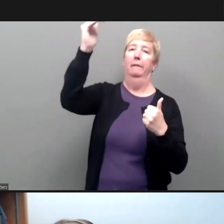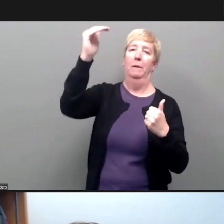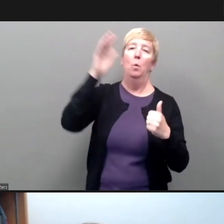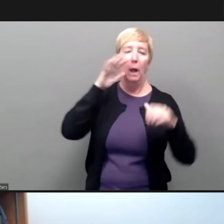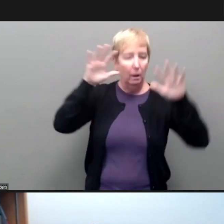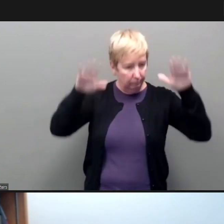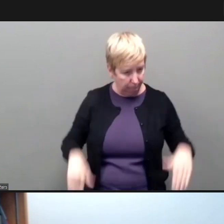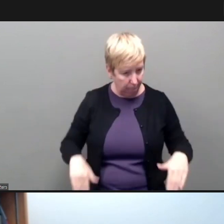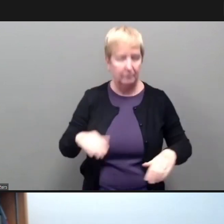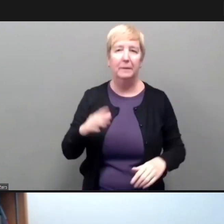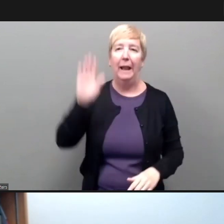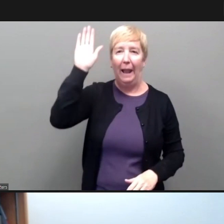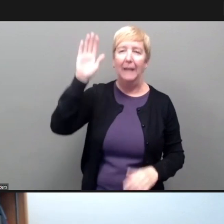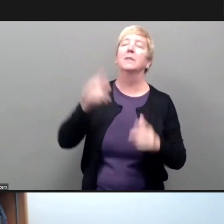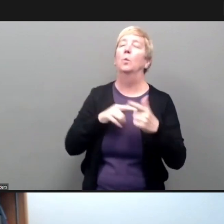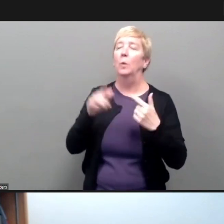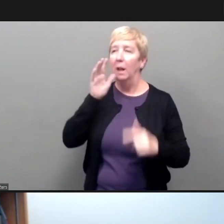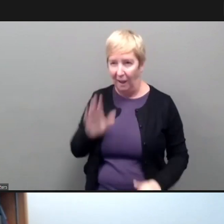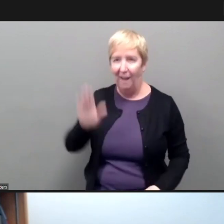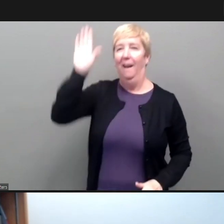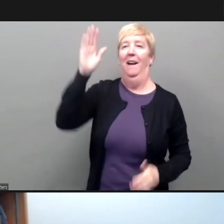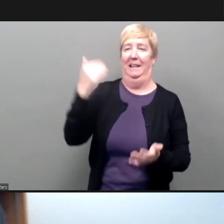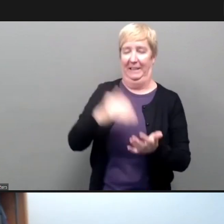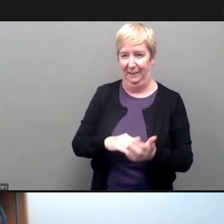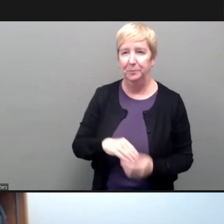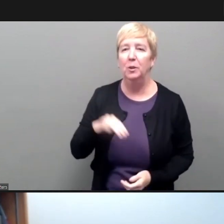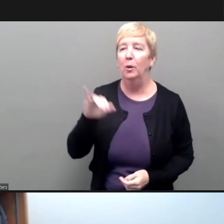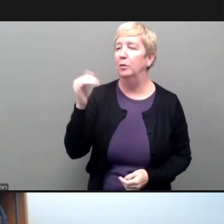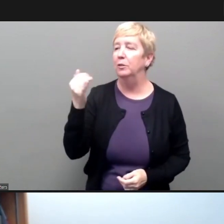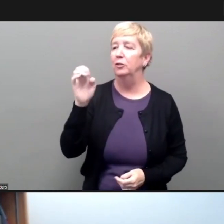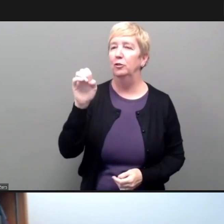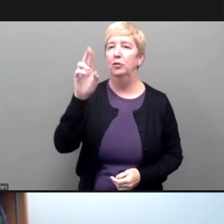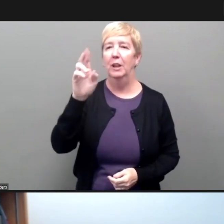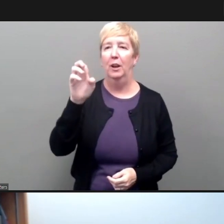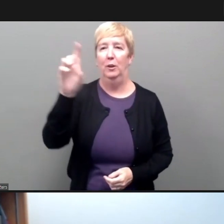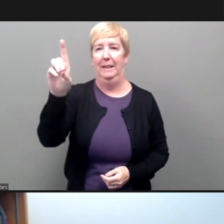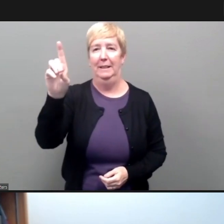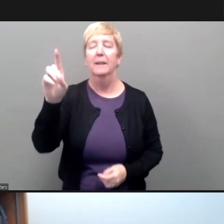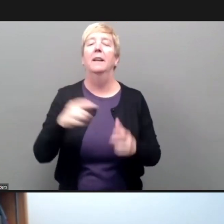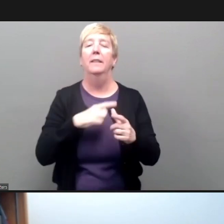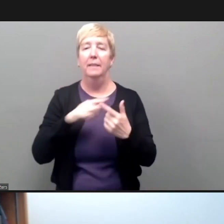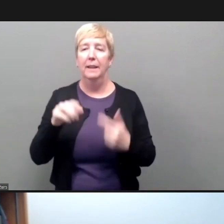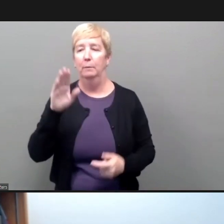then we'll let everybody raise them again for round two. So Jared, you're up, and Brittany, you'll follow.